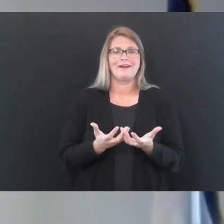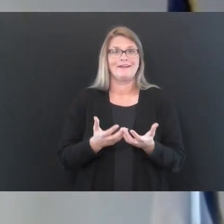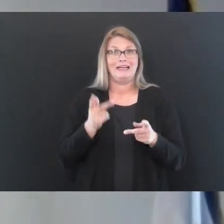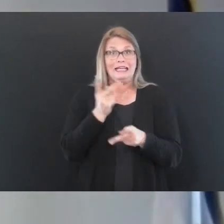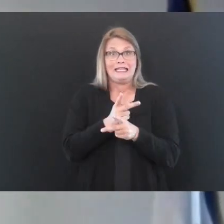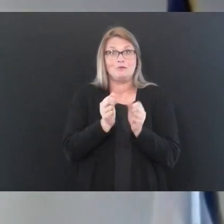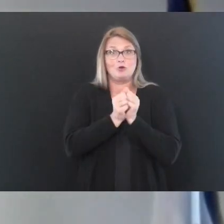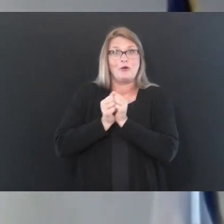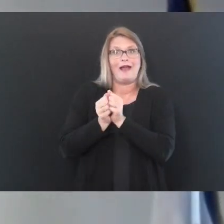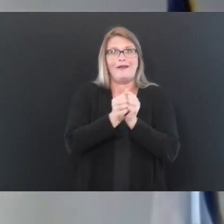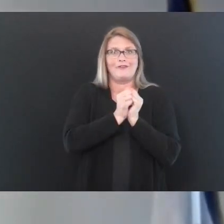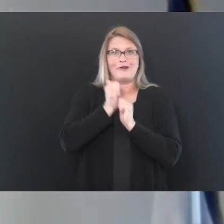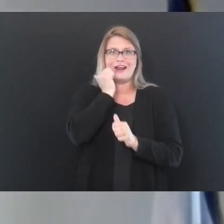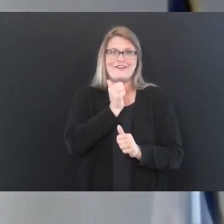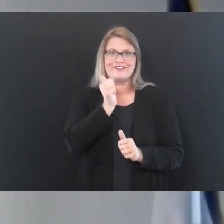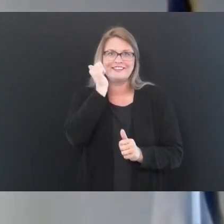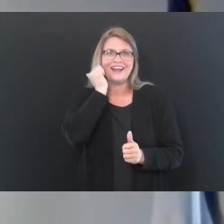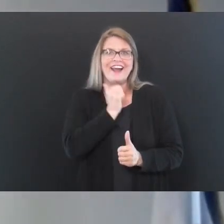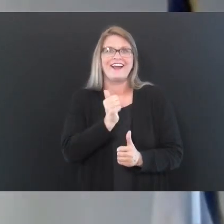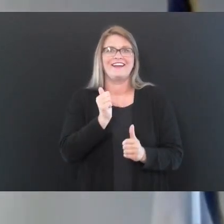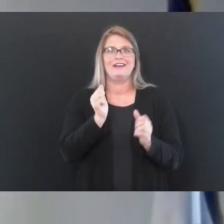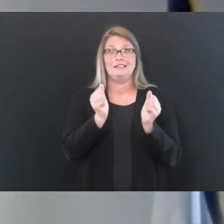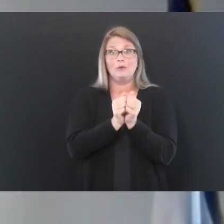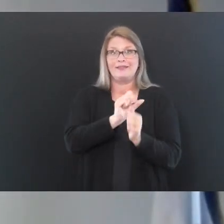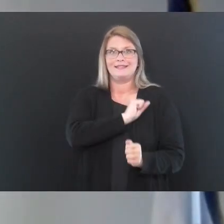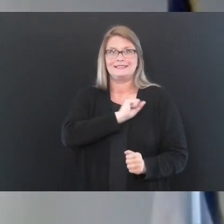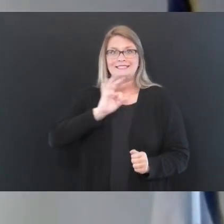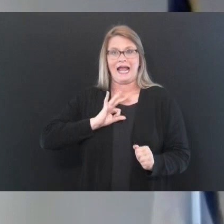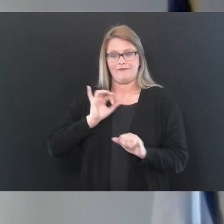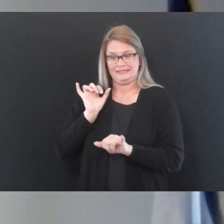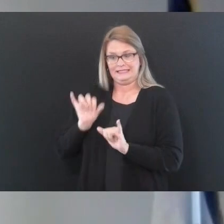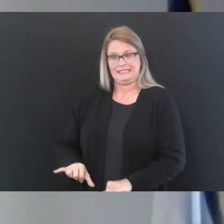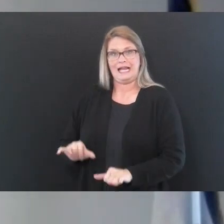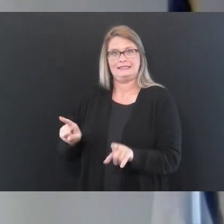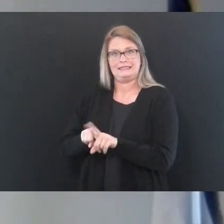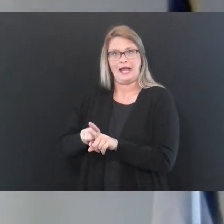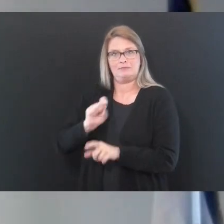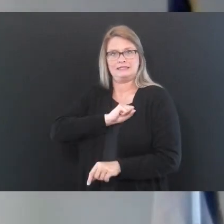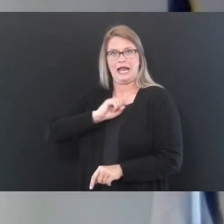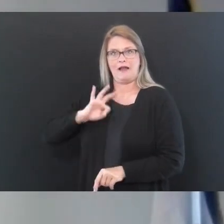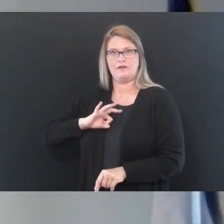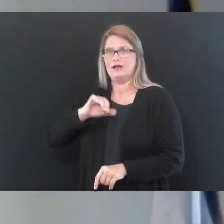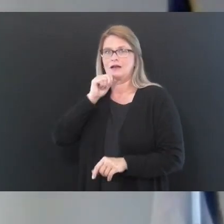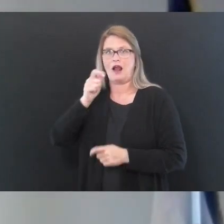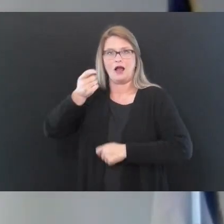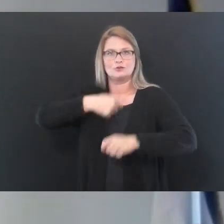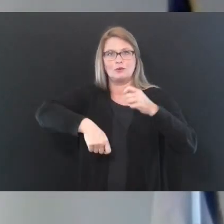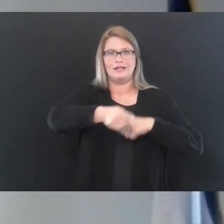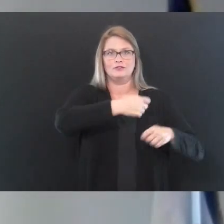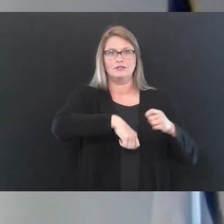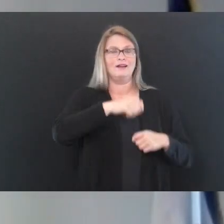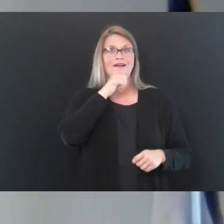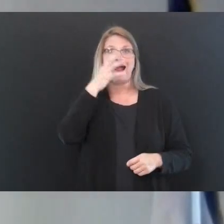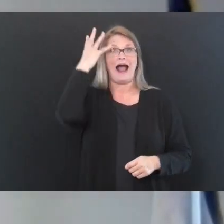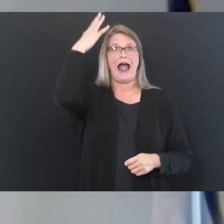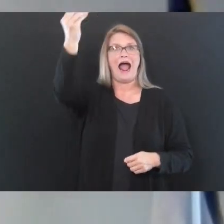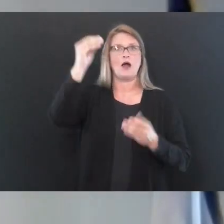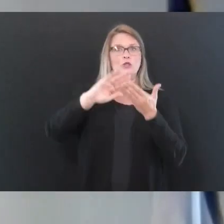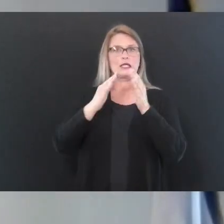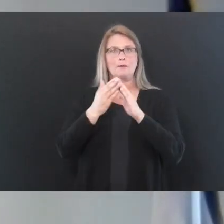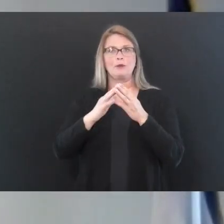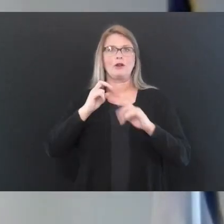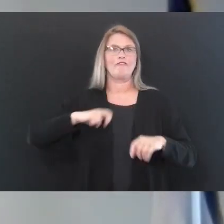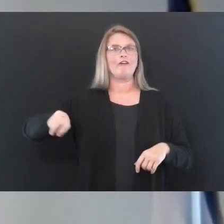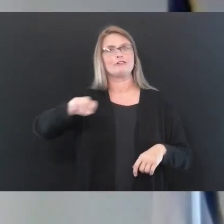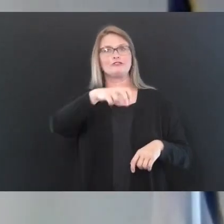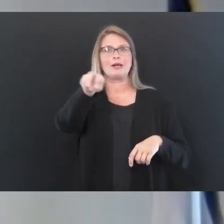other each day and with the same staff, rather than mixing everybody in large groups and not taking giant field trips out in the communities and those kind of things. There